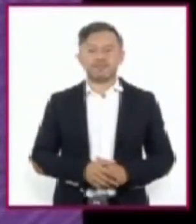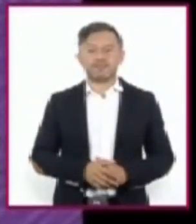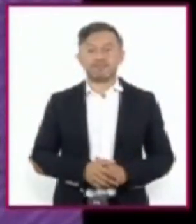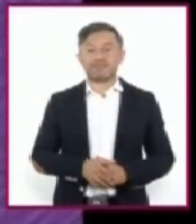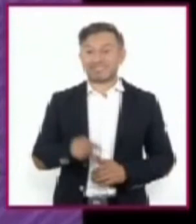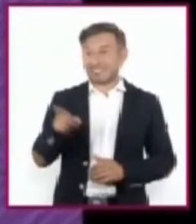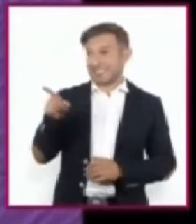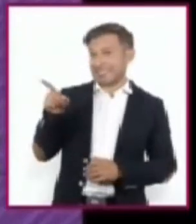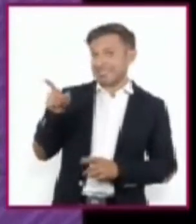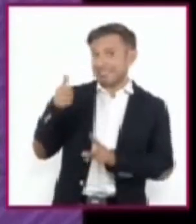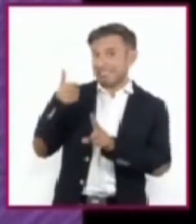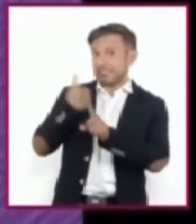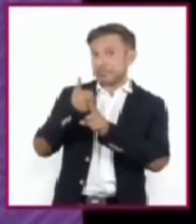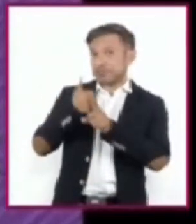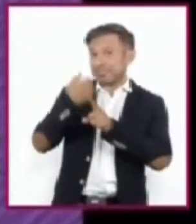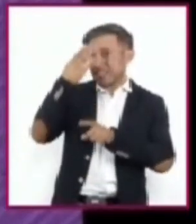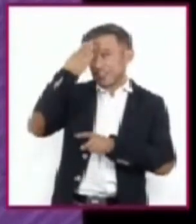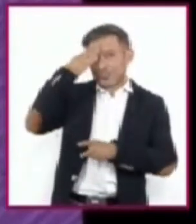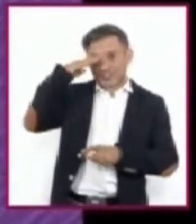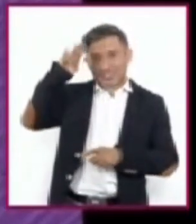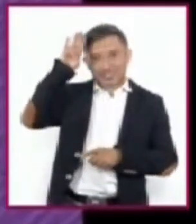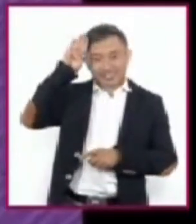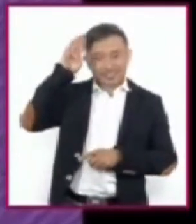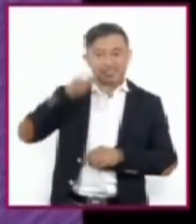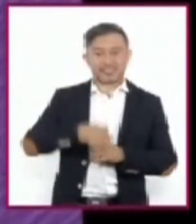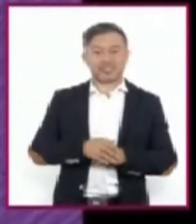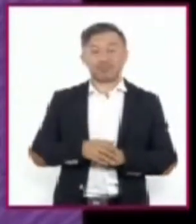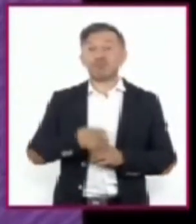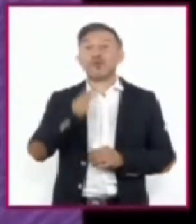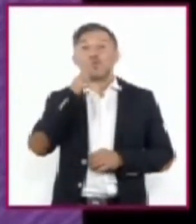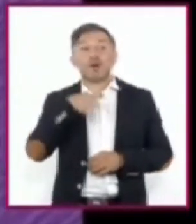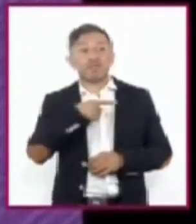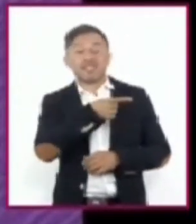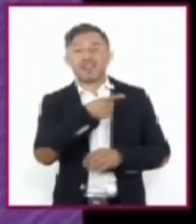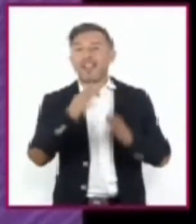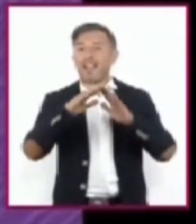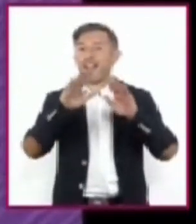He's an archaeologist. She's a